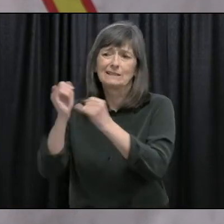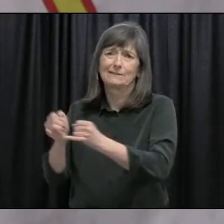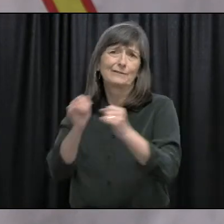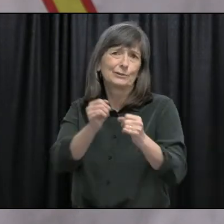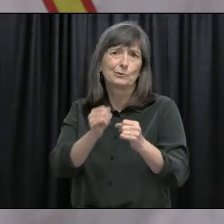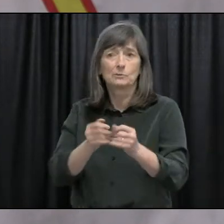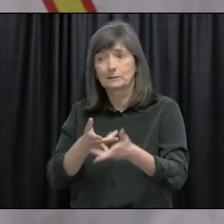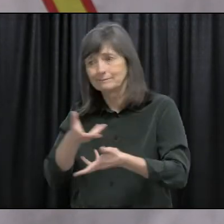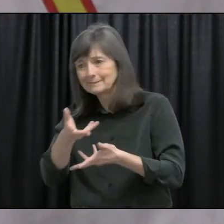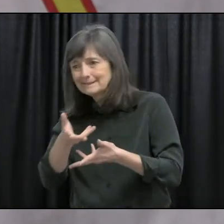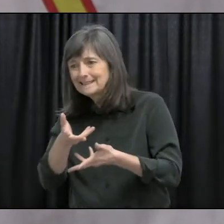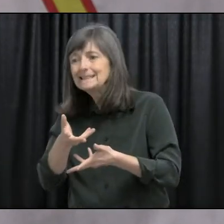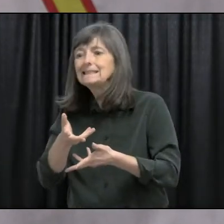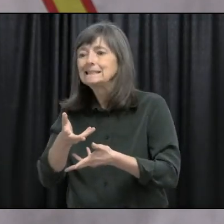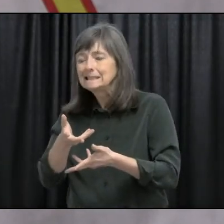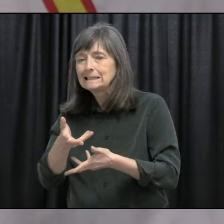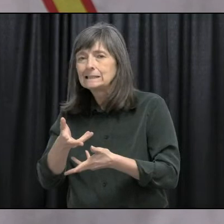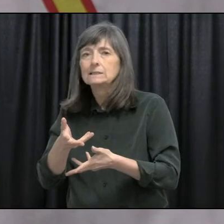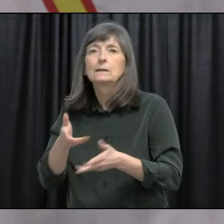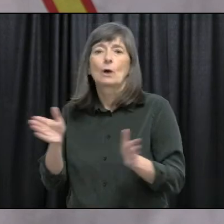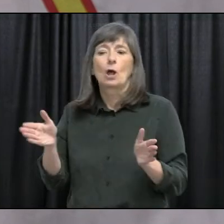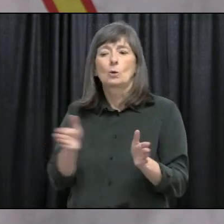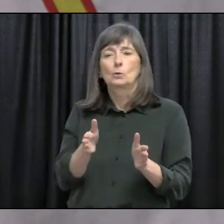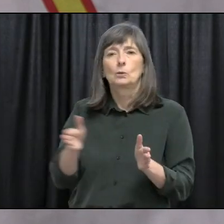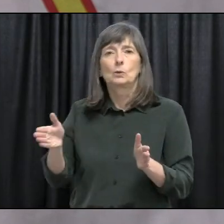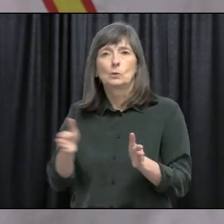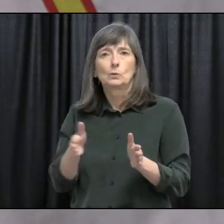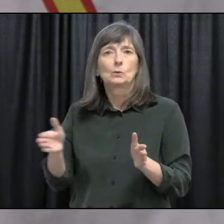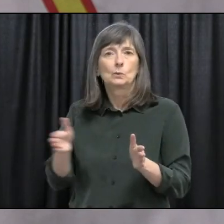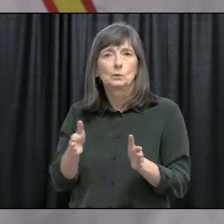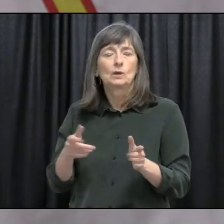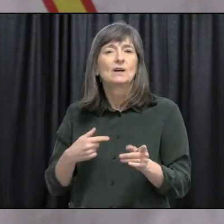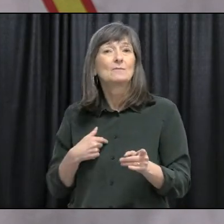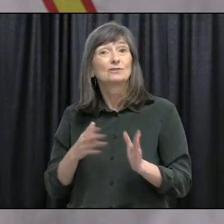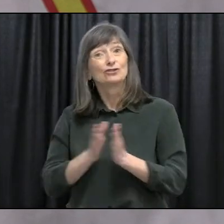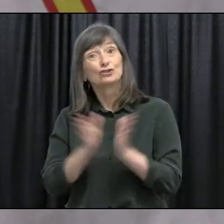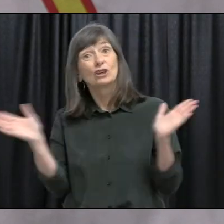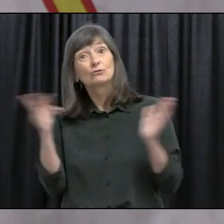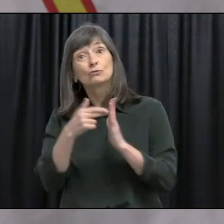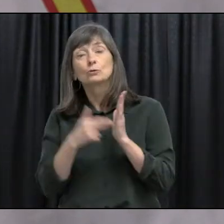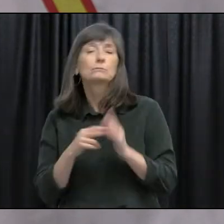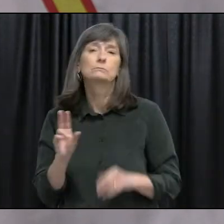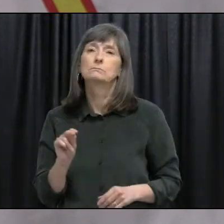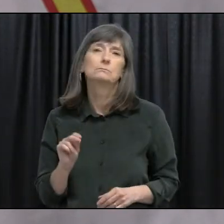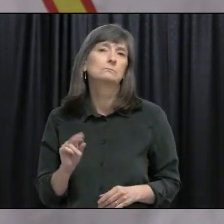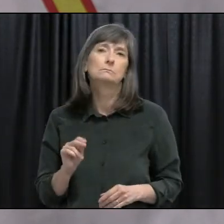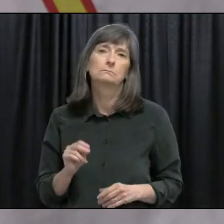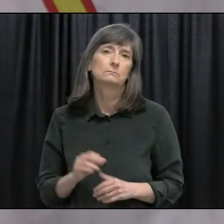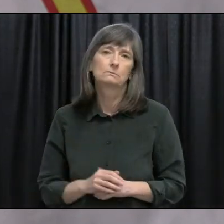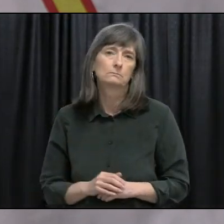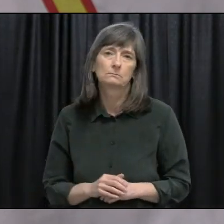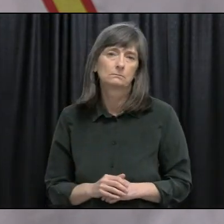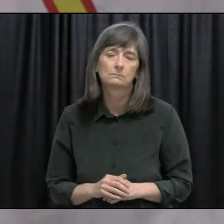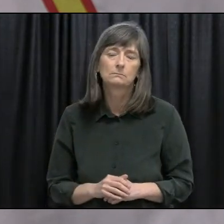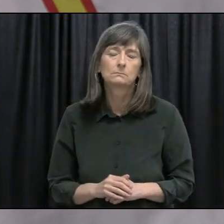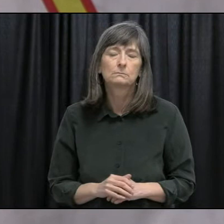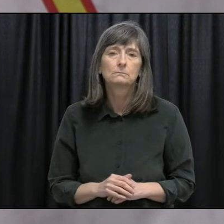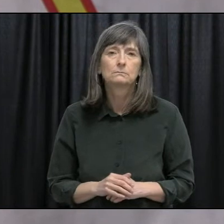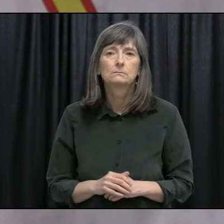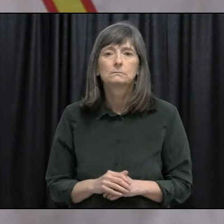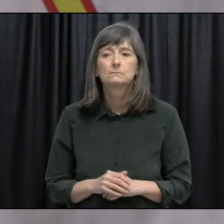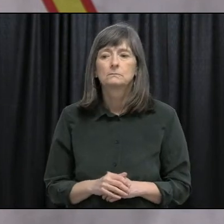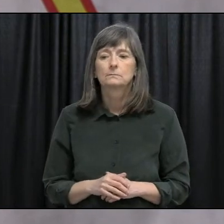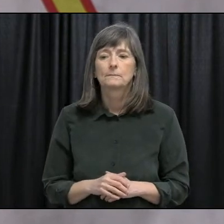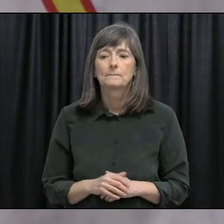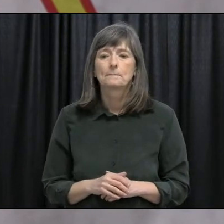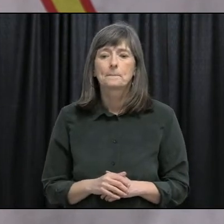basis. So I don't know that I can speak to it in general. We certainly are looking to